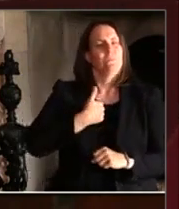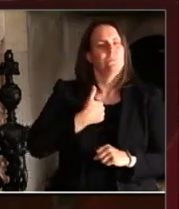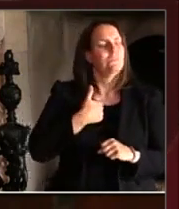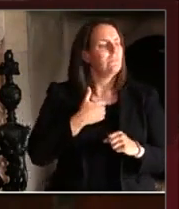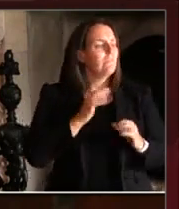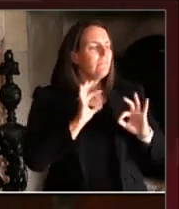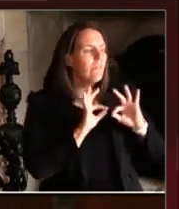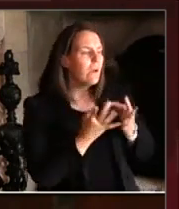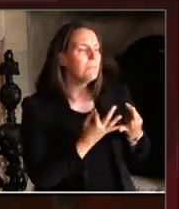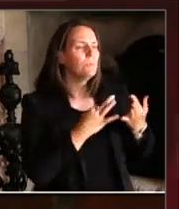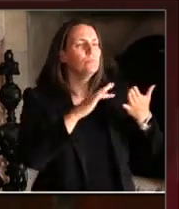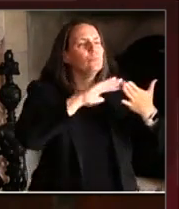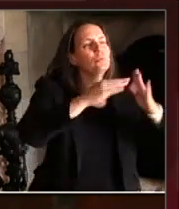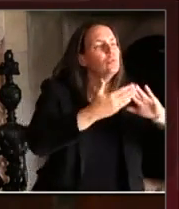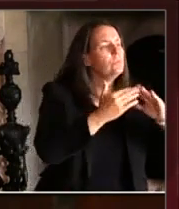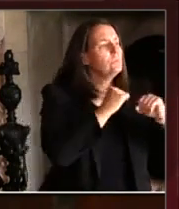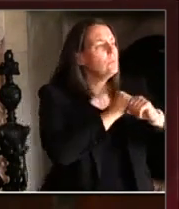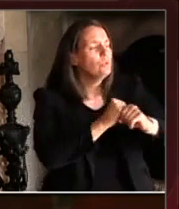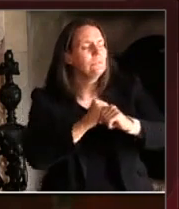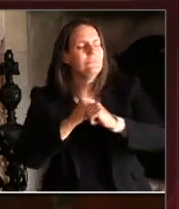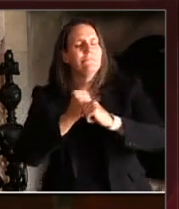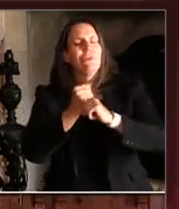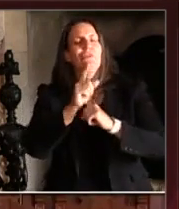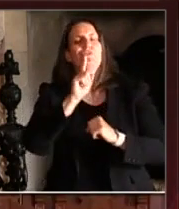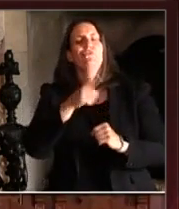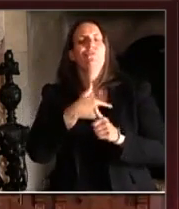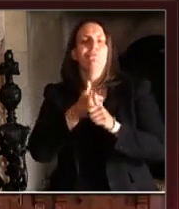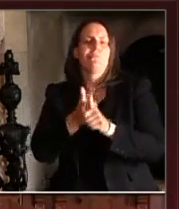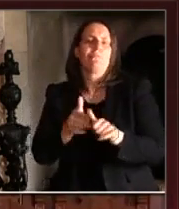hand it over to Secretary Designee Andrea Powell.